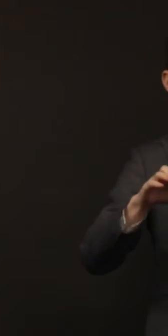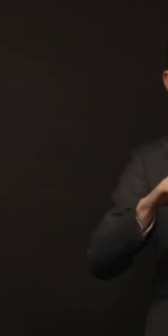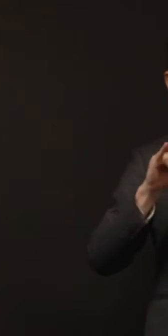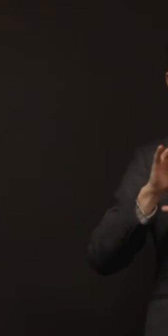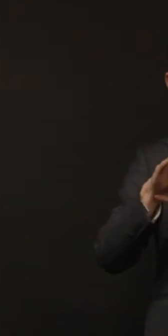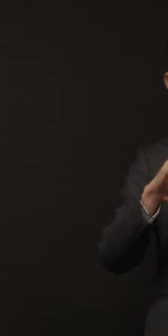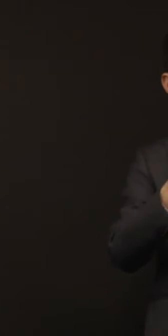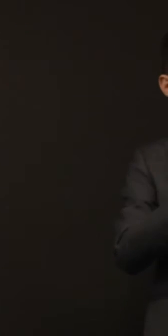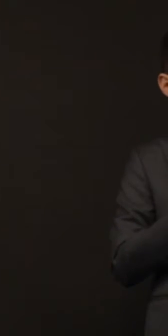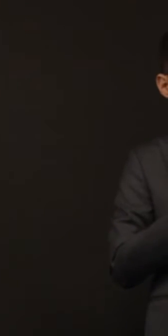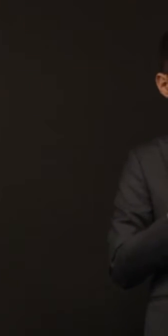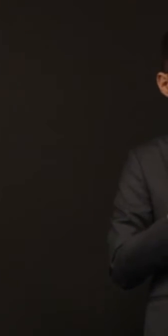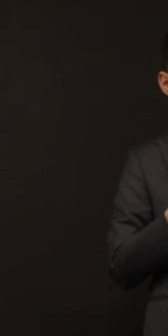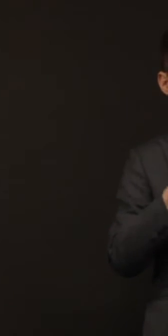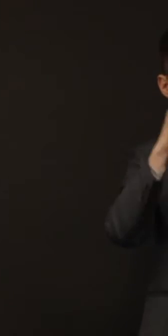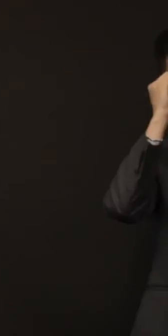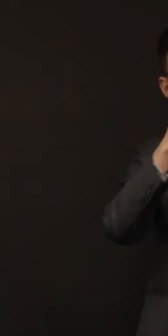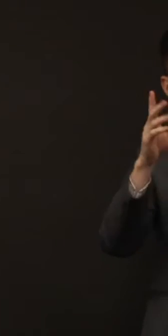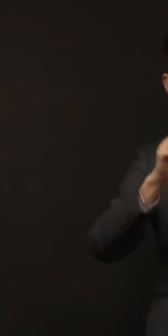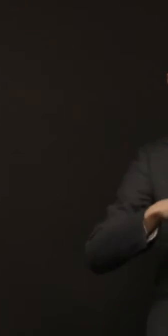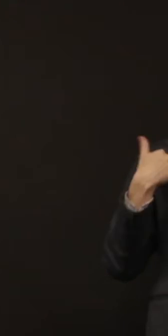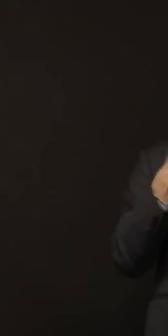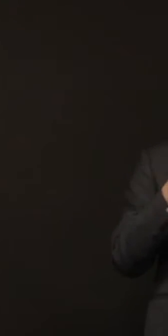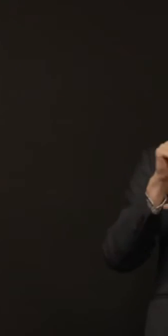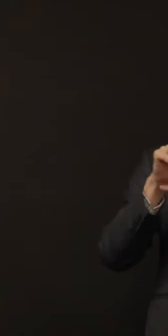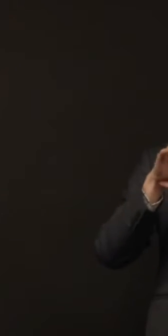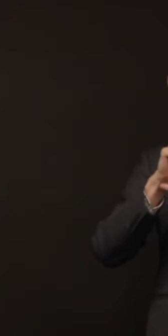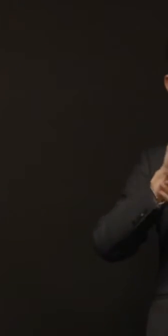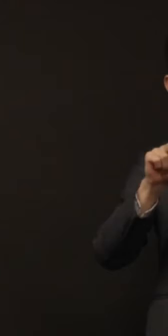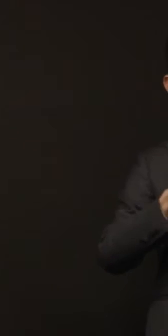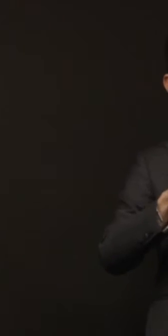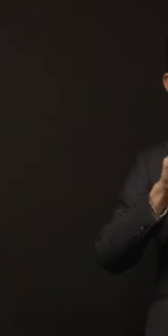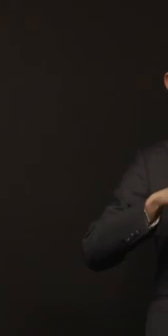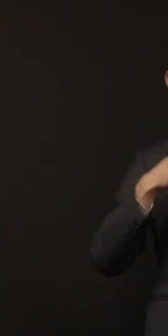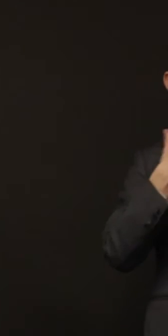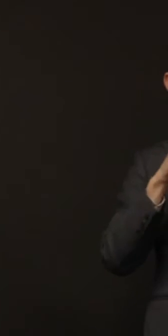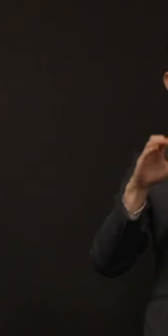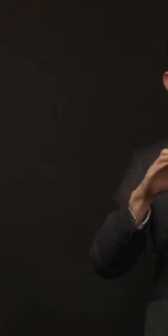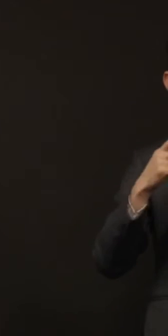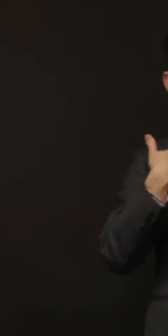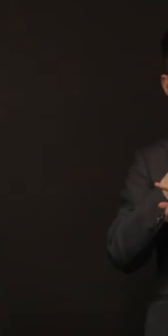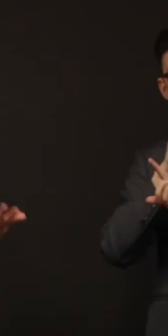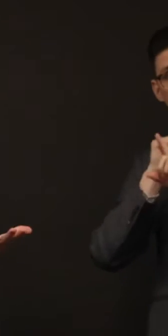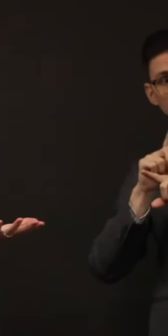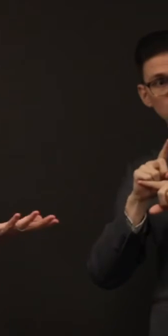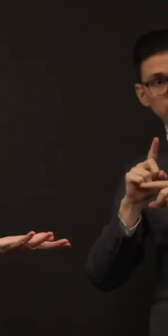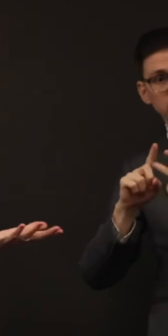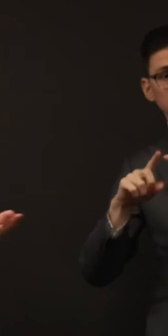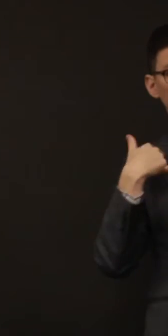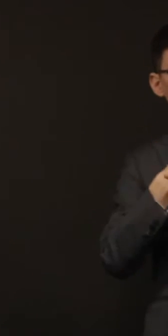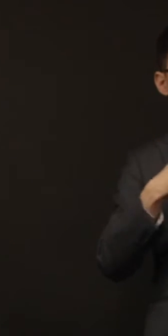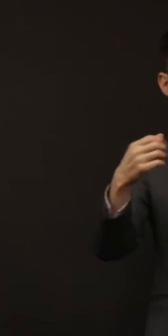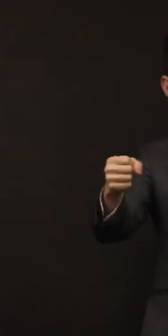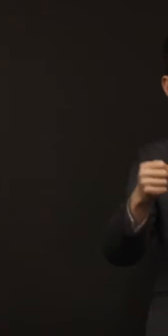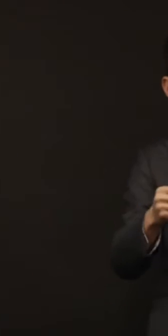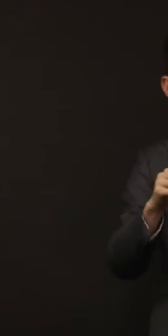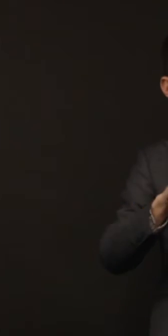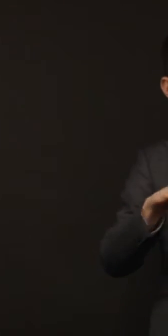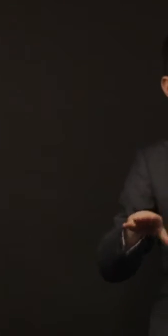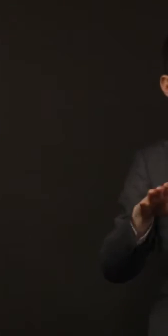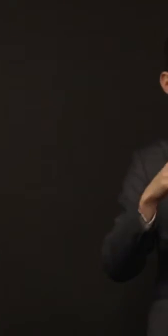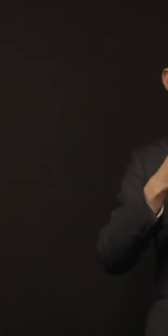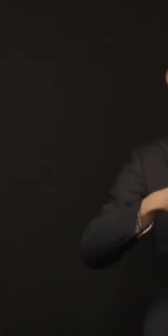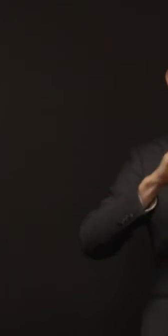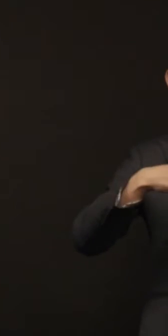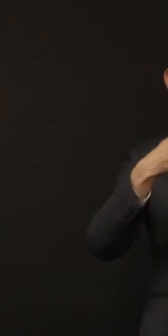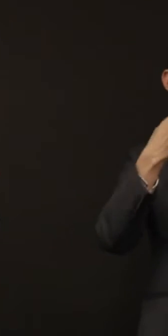things the NewsHour's tried to do. We've tried to do some reporting whenever we can. We've tried to enlist students. She mentioned high school